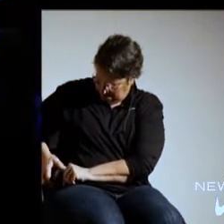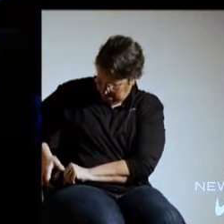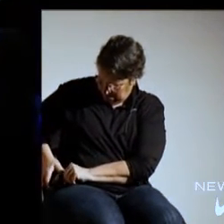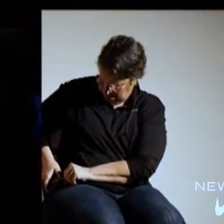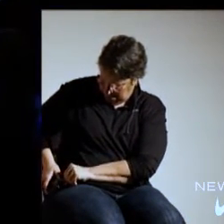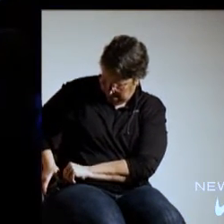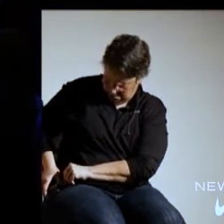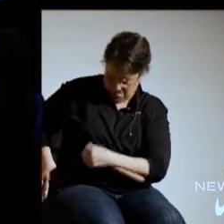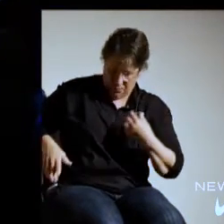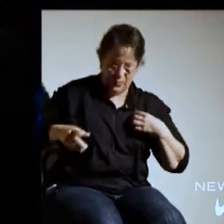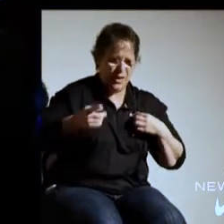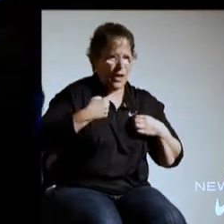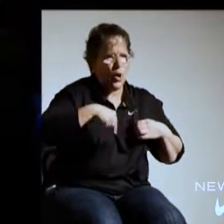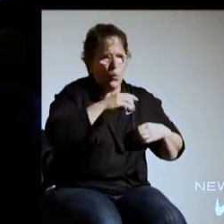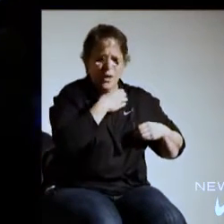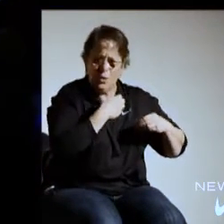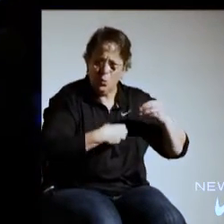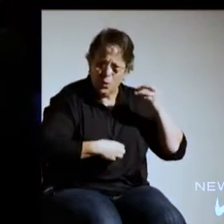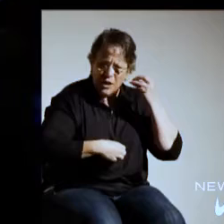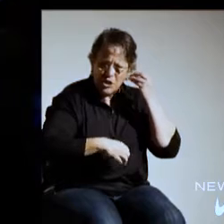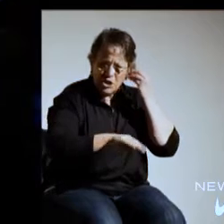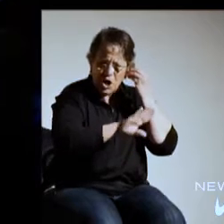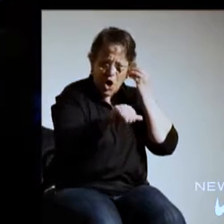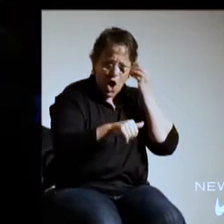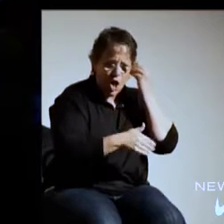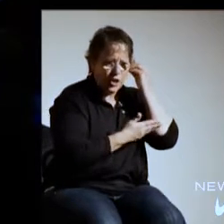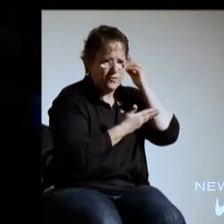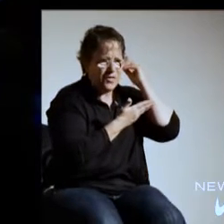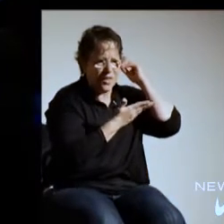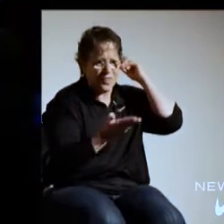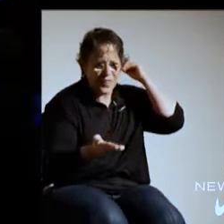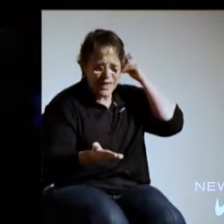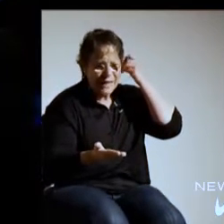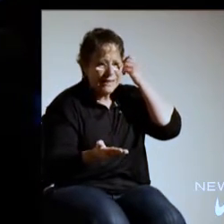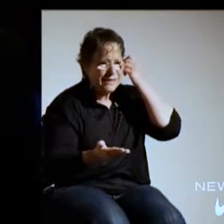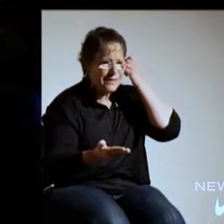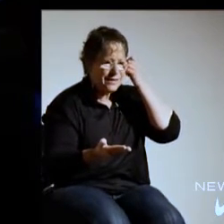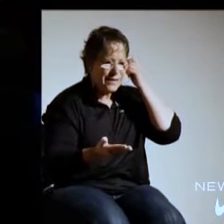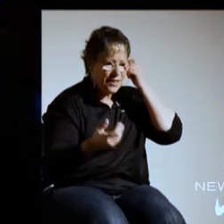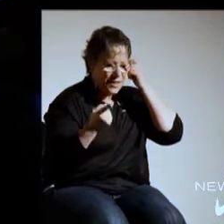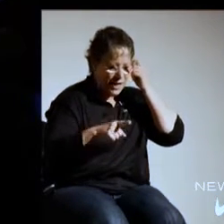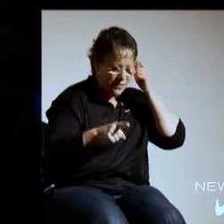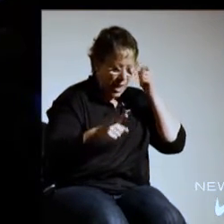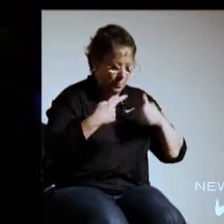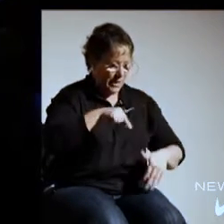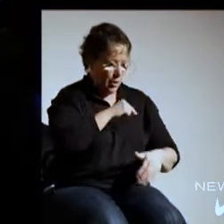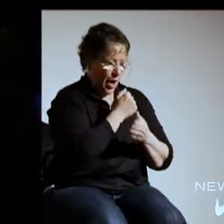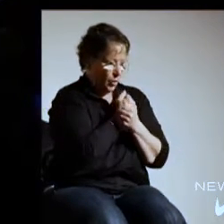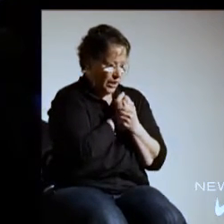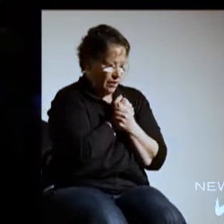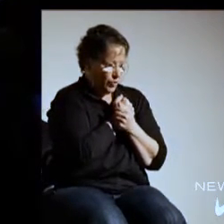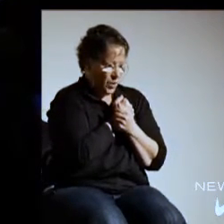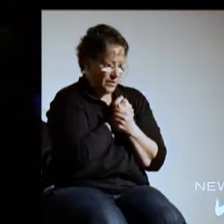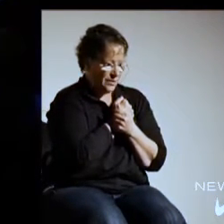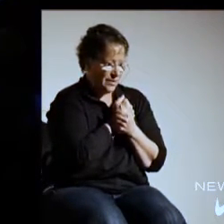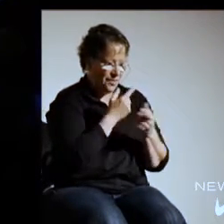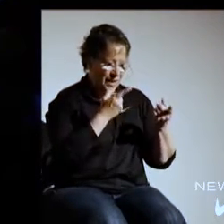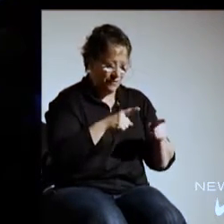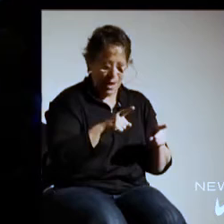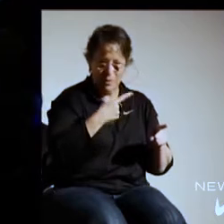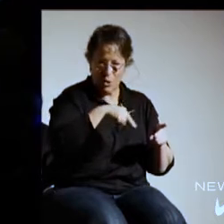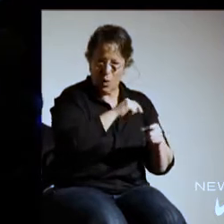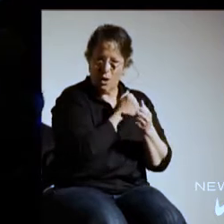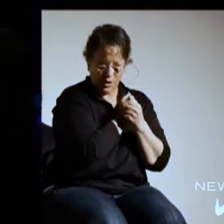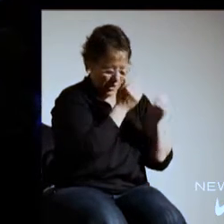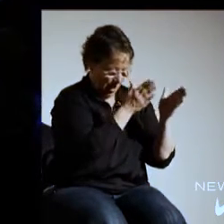wish that all of our loved ones who have ingested the toxins that they run into in this life had a solution that they looked at